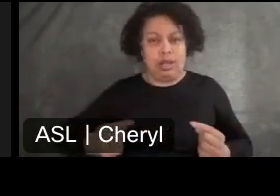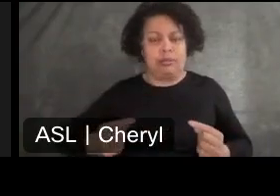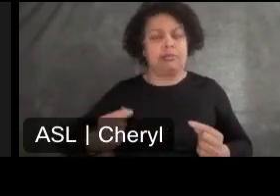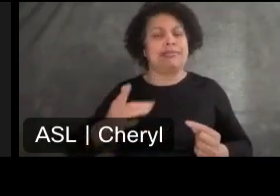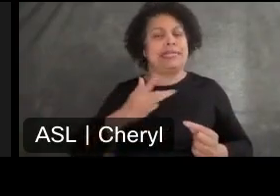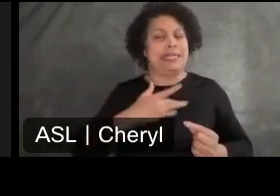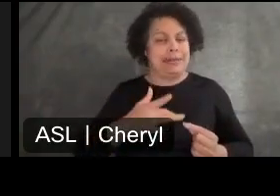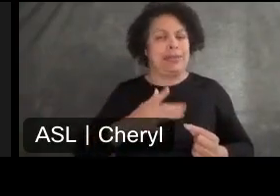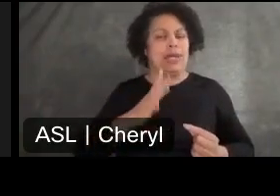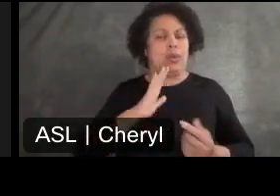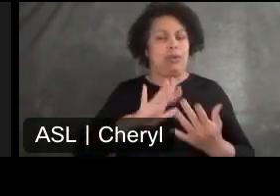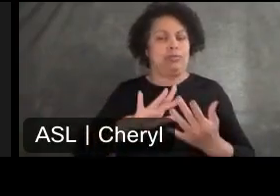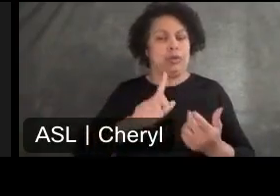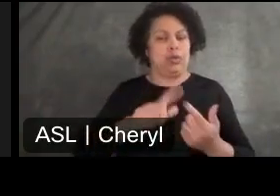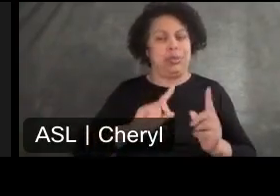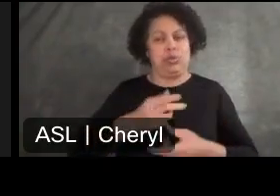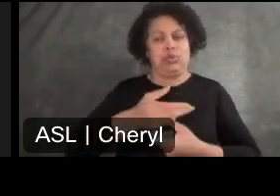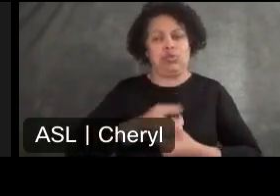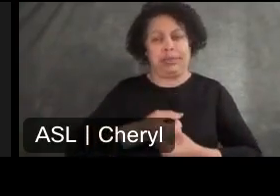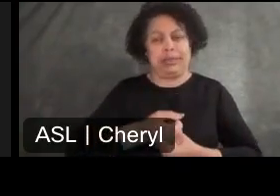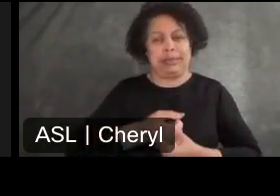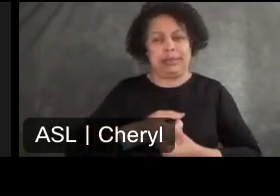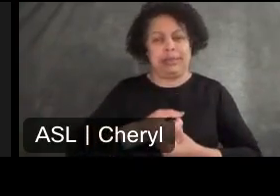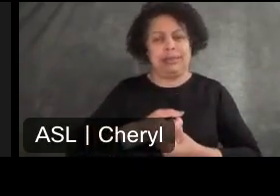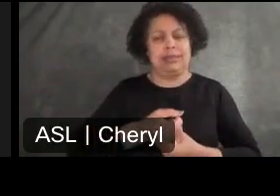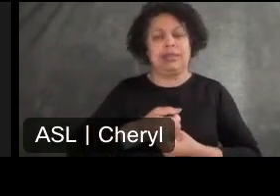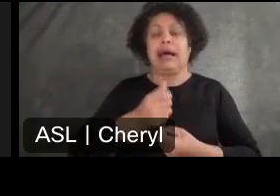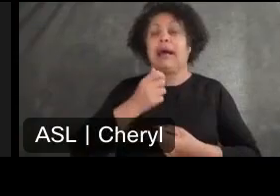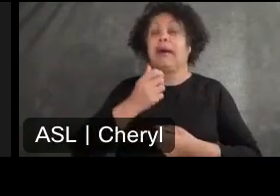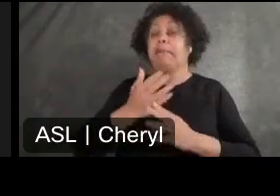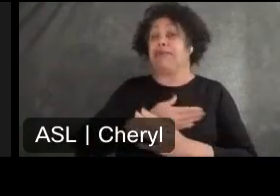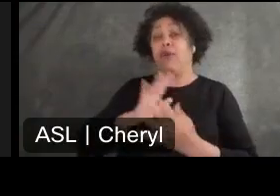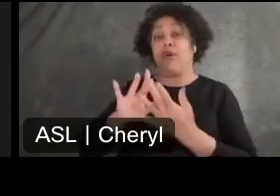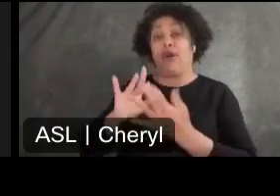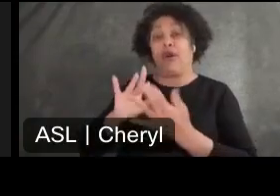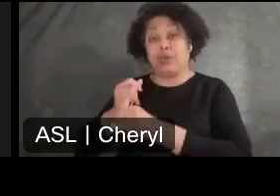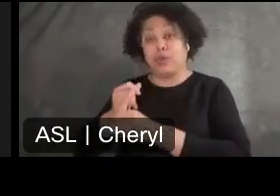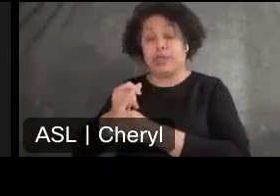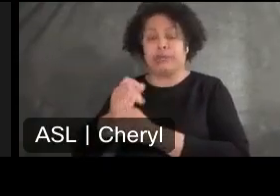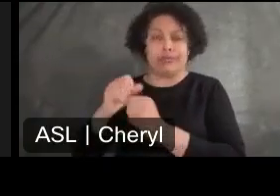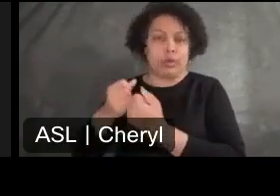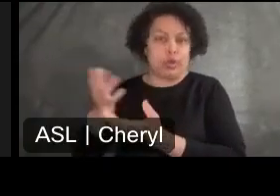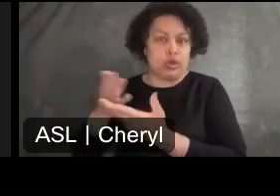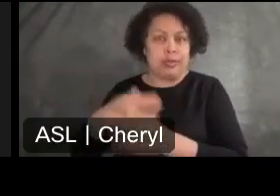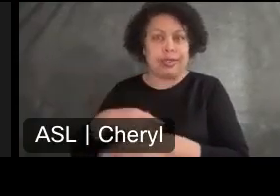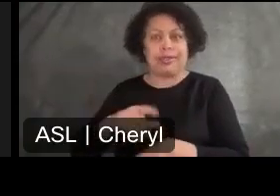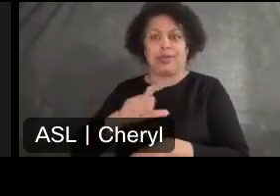out to trusted individuals before institutions such as social services or law